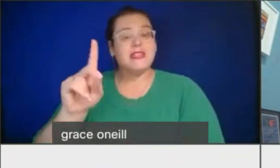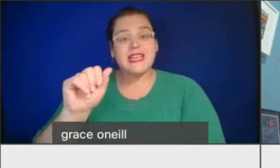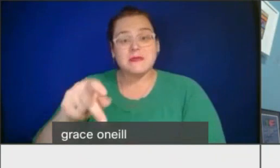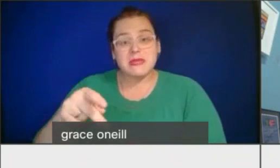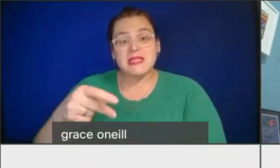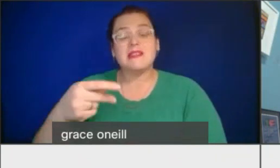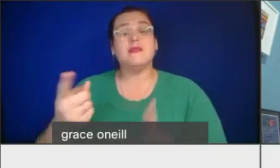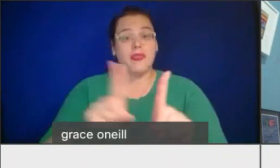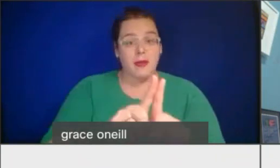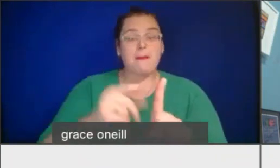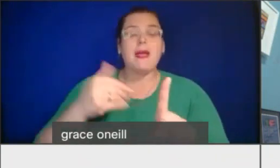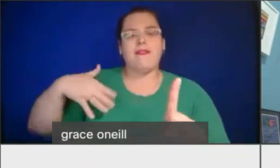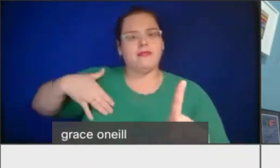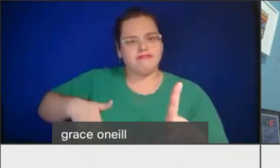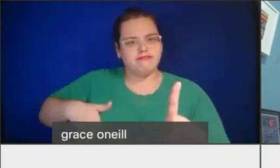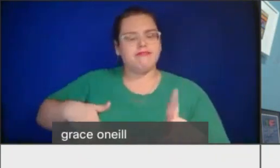can have a copy.